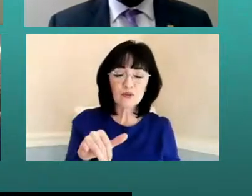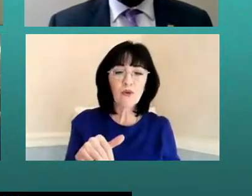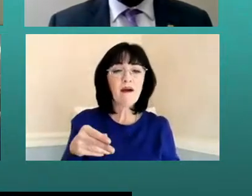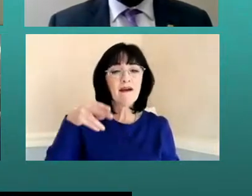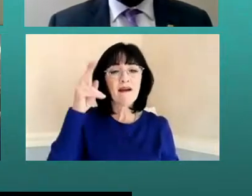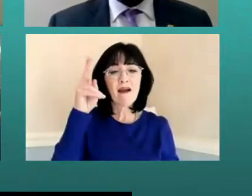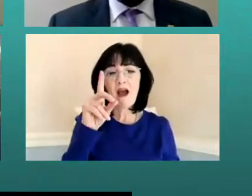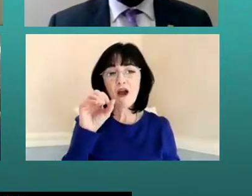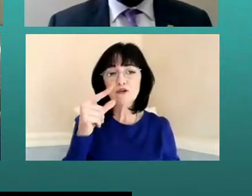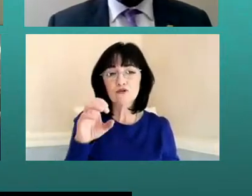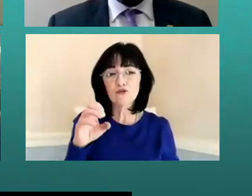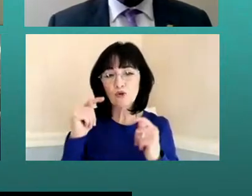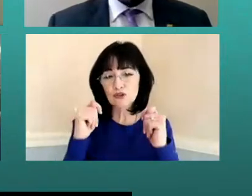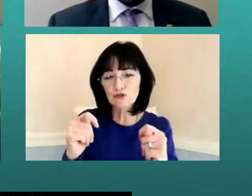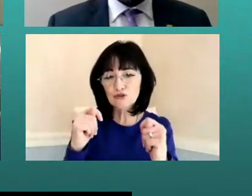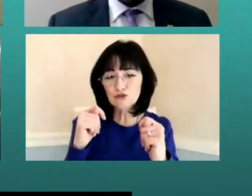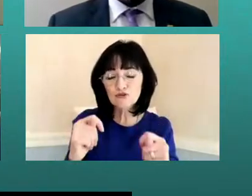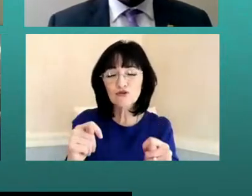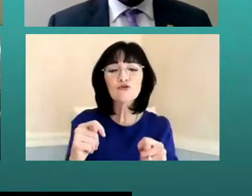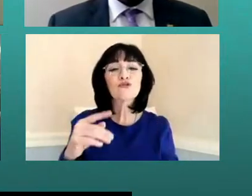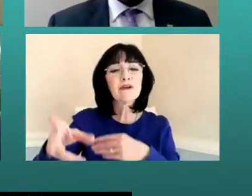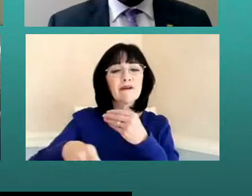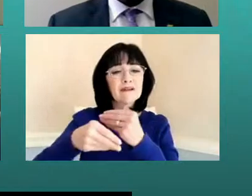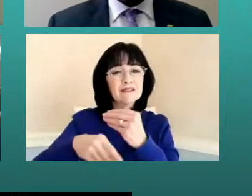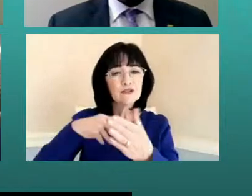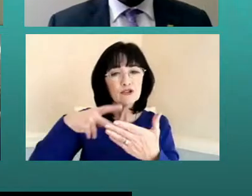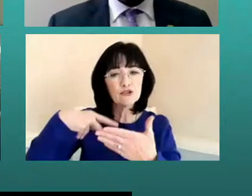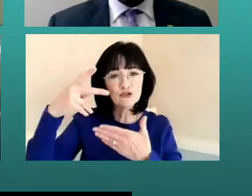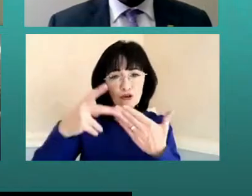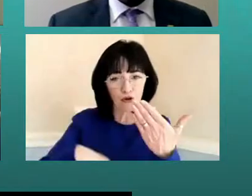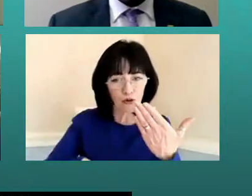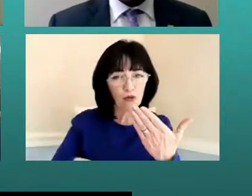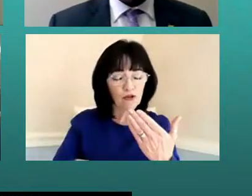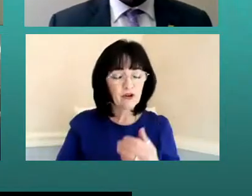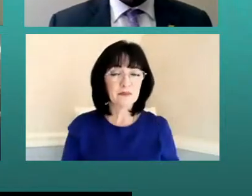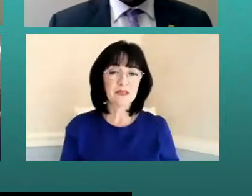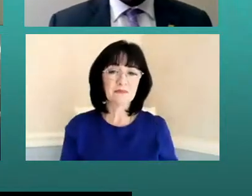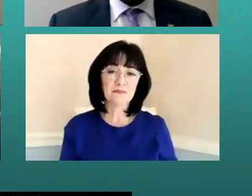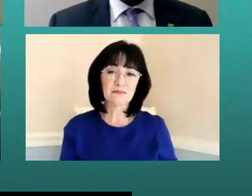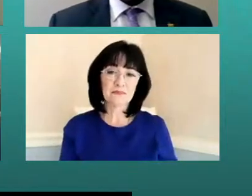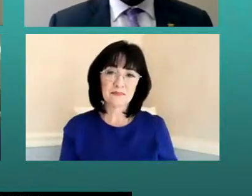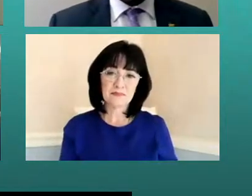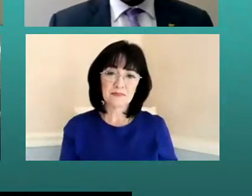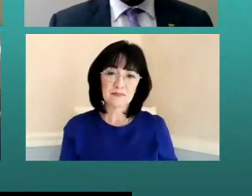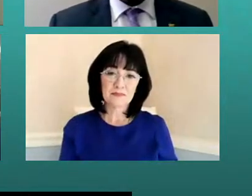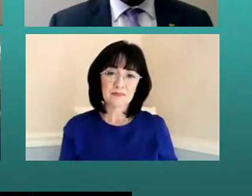and refining or revising existing policies, procedures, and programs. Next slide, please.